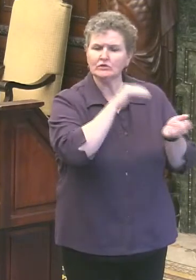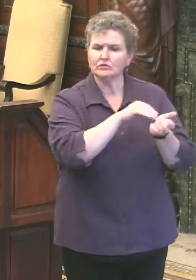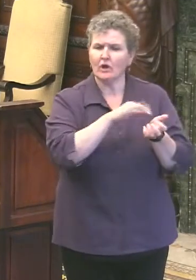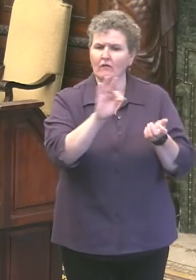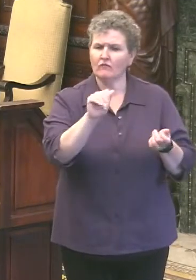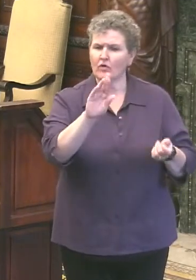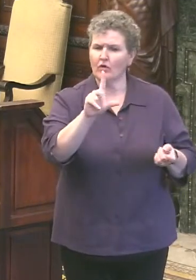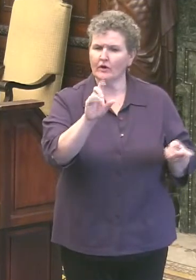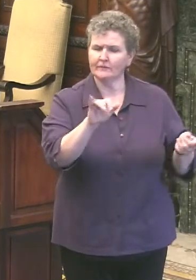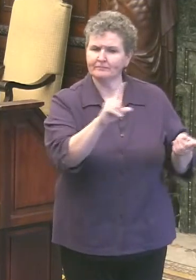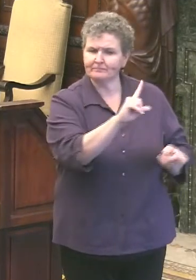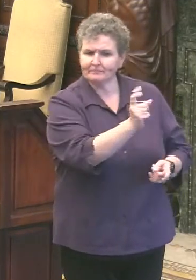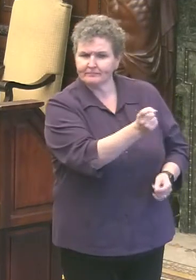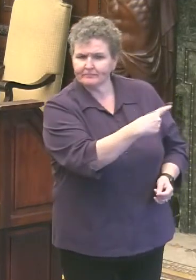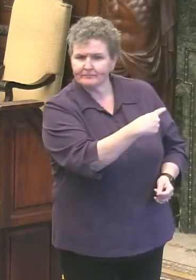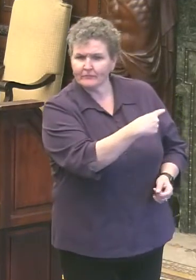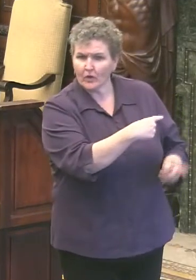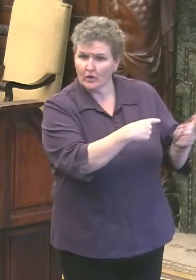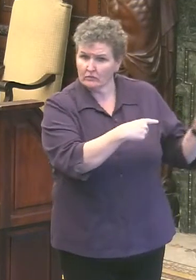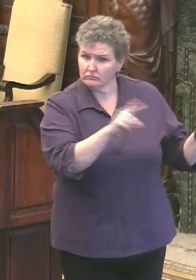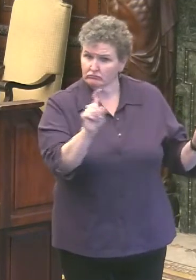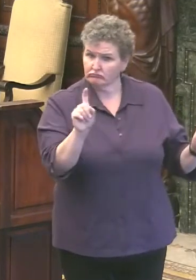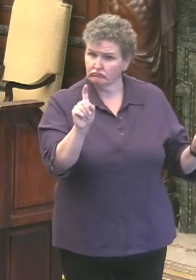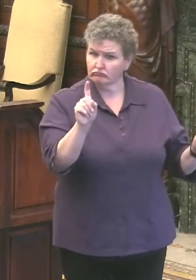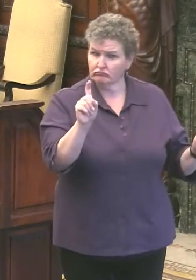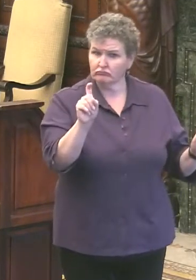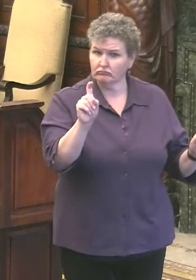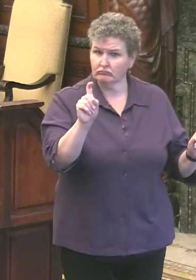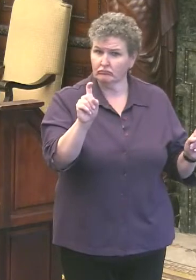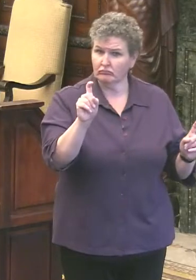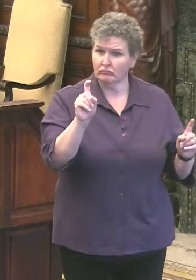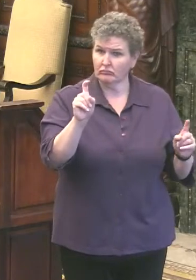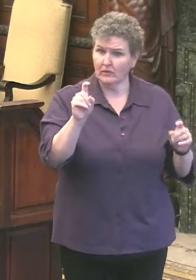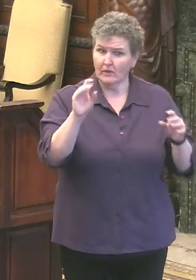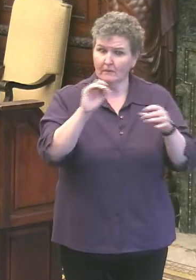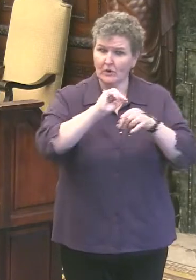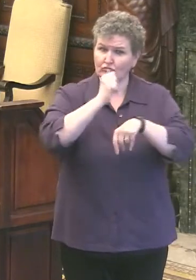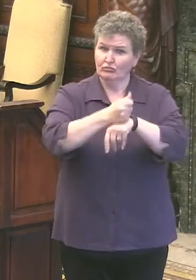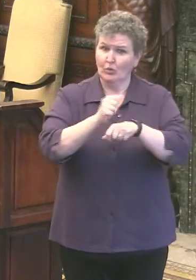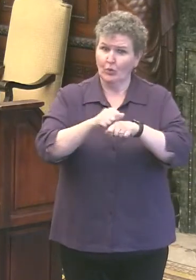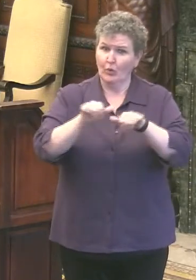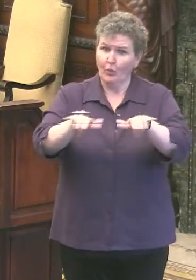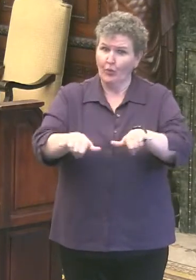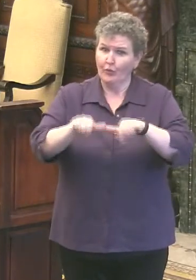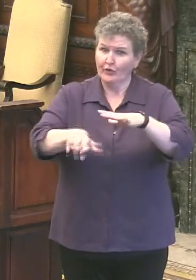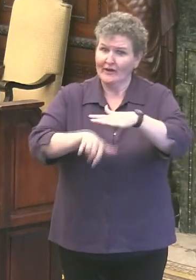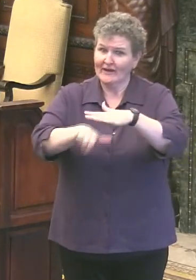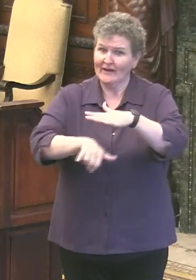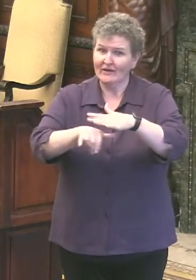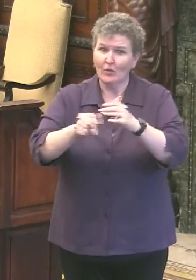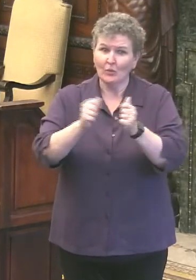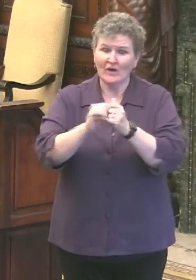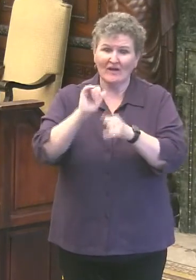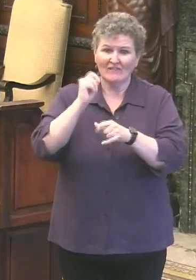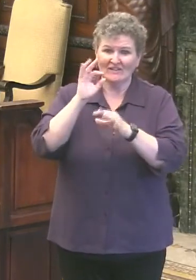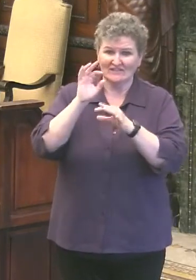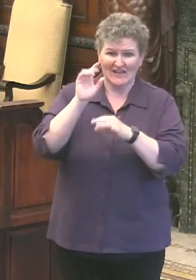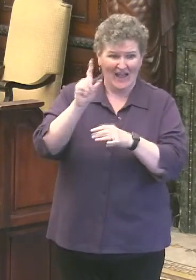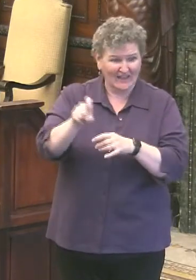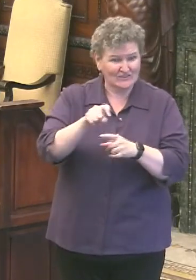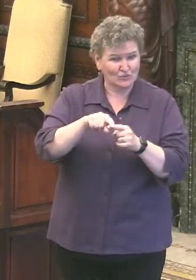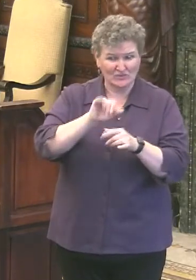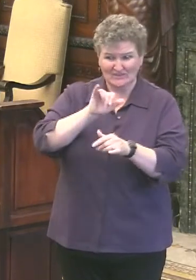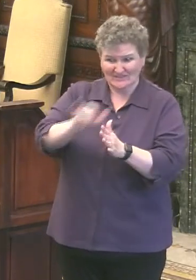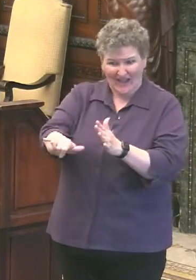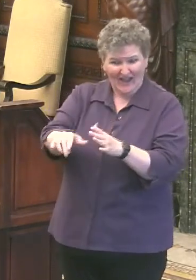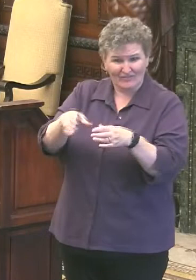putting on quarantine, the travelers coming from New Jersey or Delaware as well? We have made recommendations that